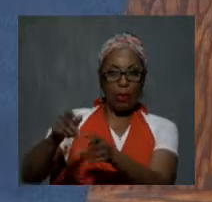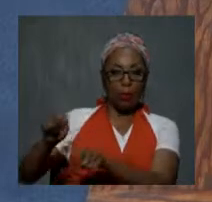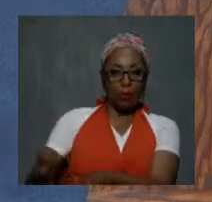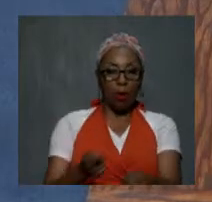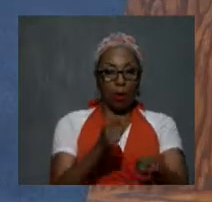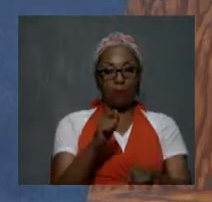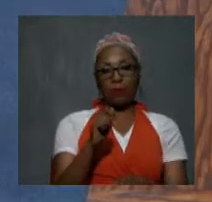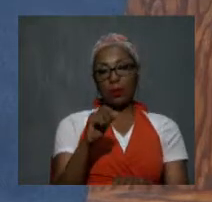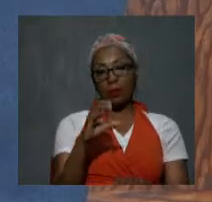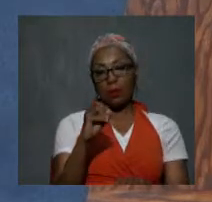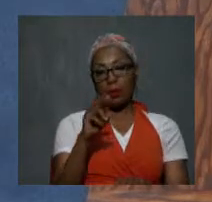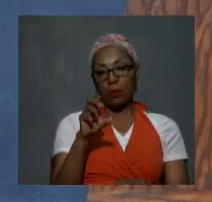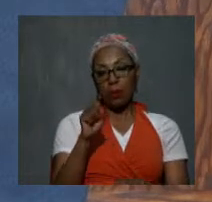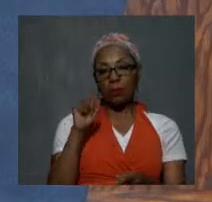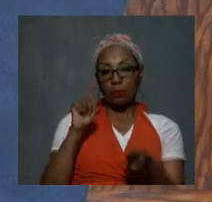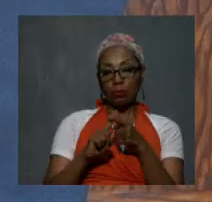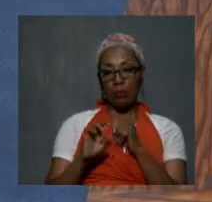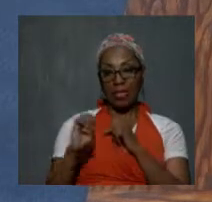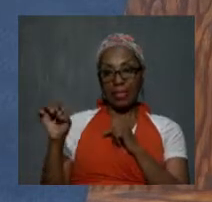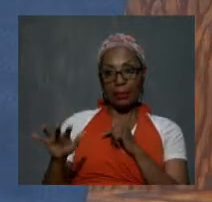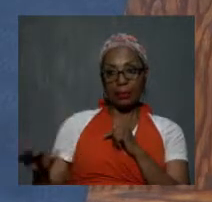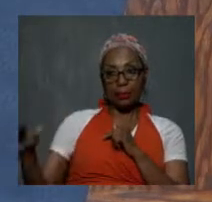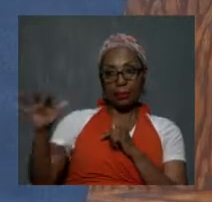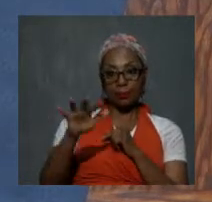this, just to the east of this.